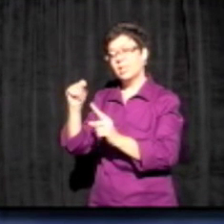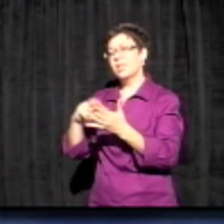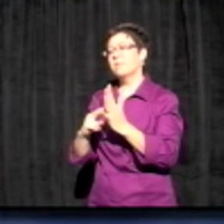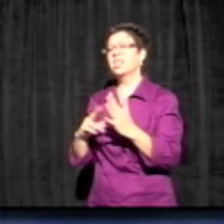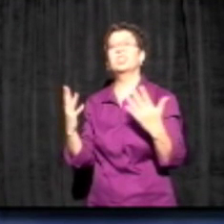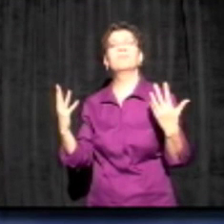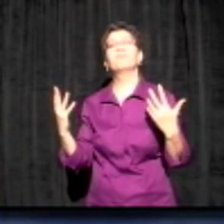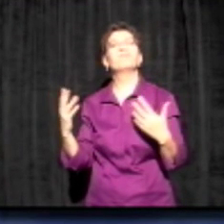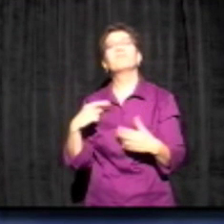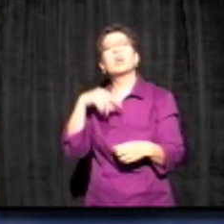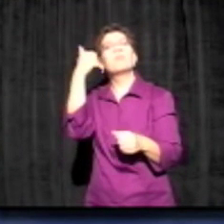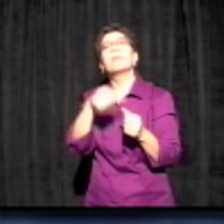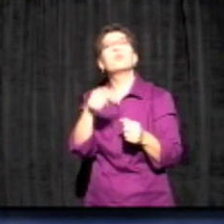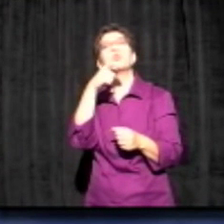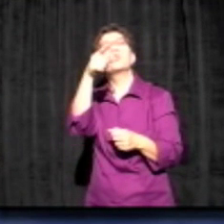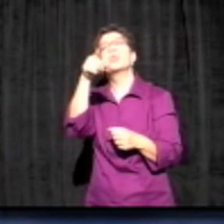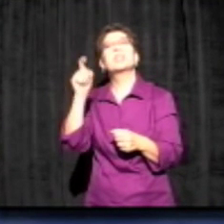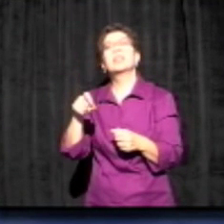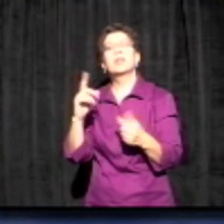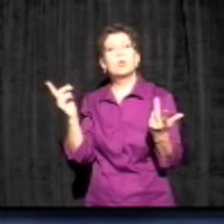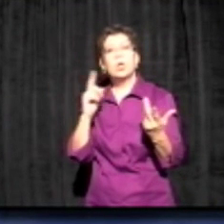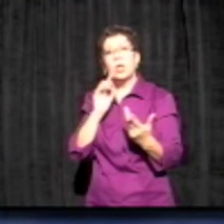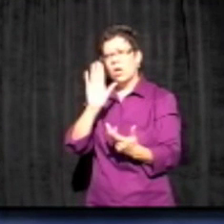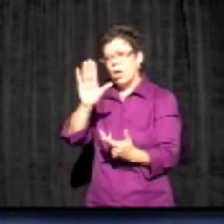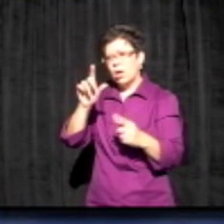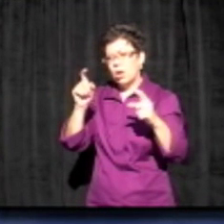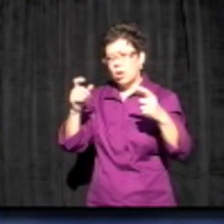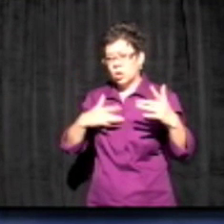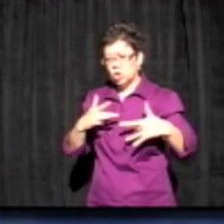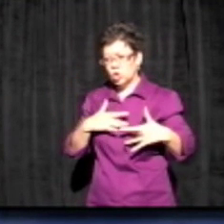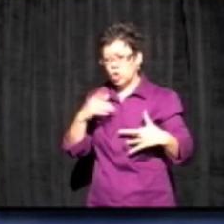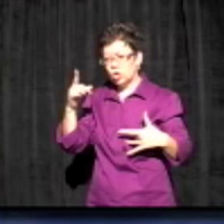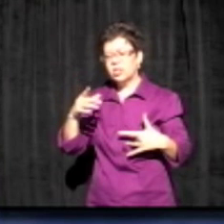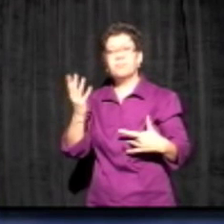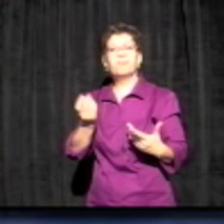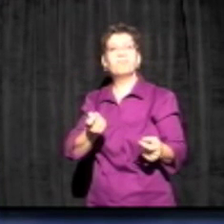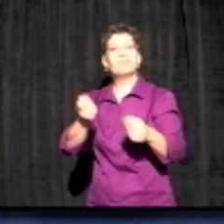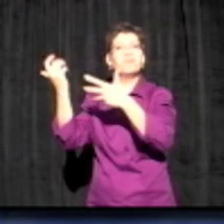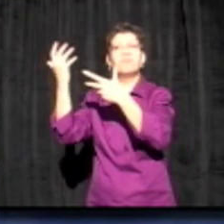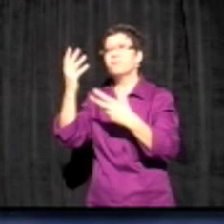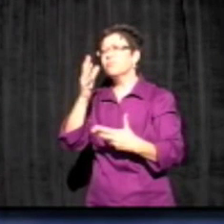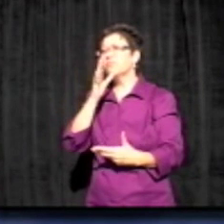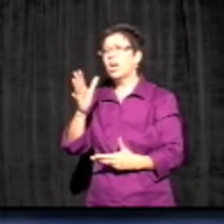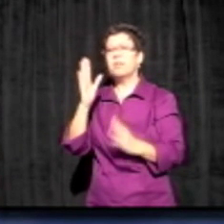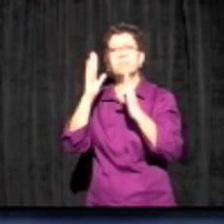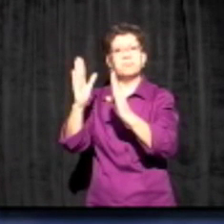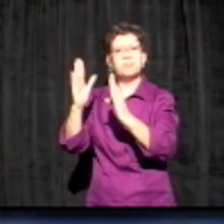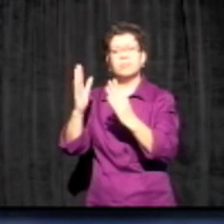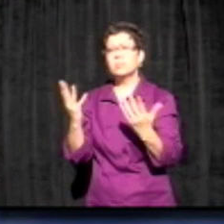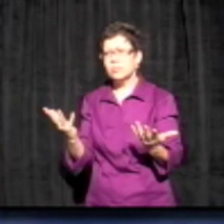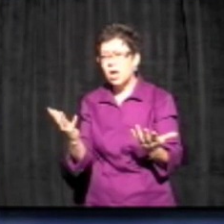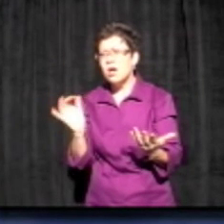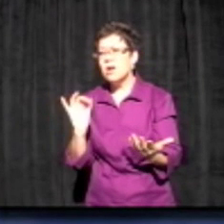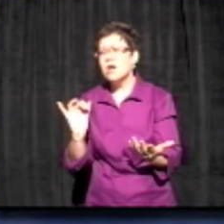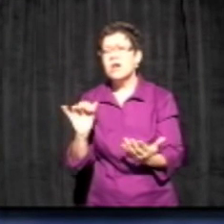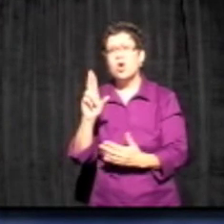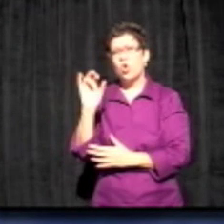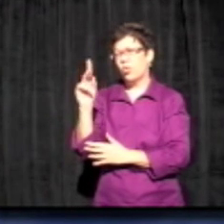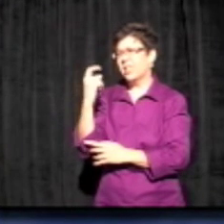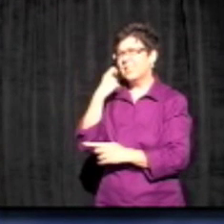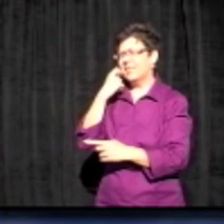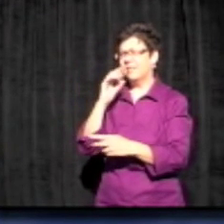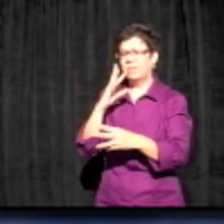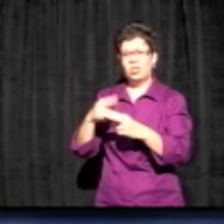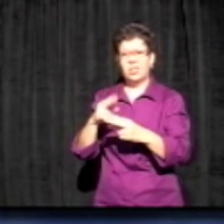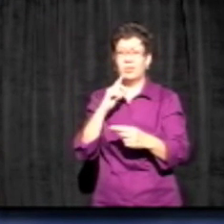purpose-built vehicle to address the concerns of accessible transportation. And as Rick mentioned, it's